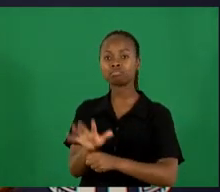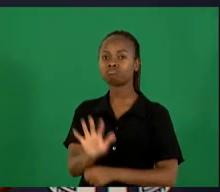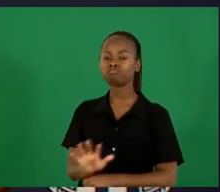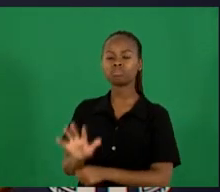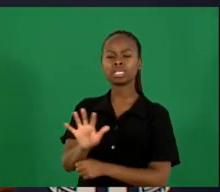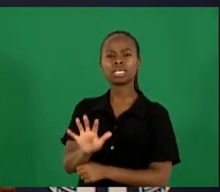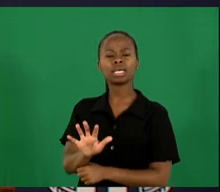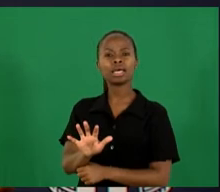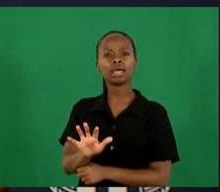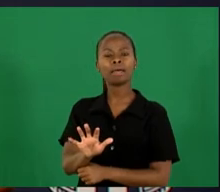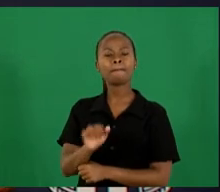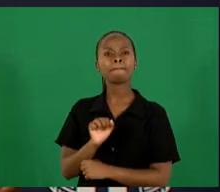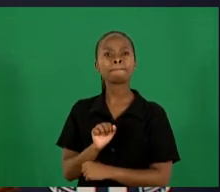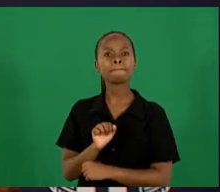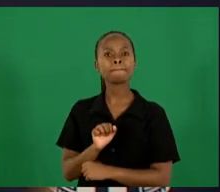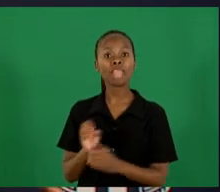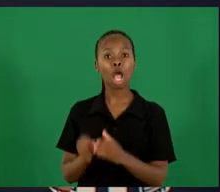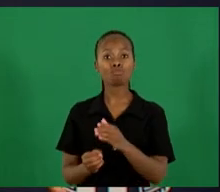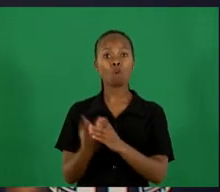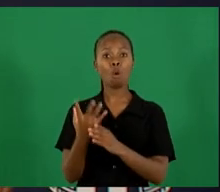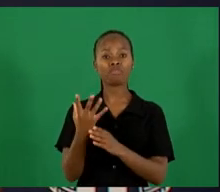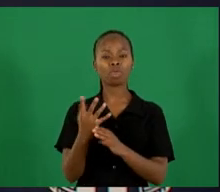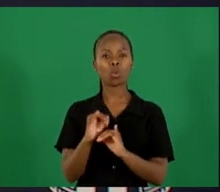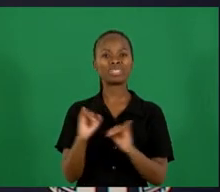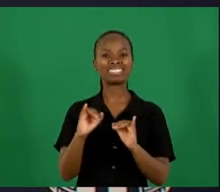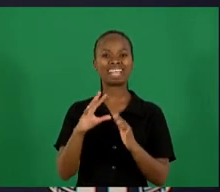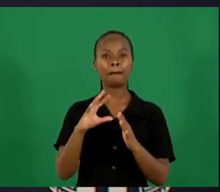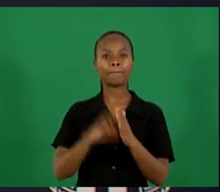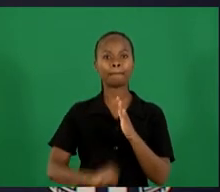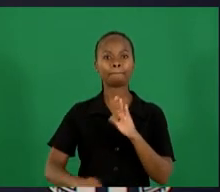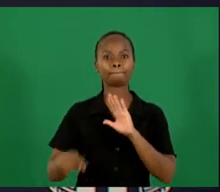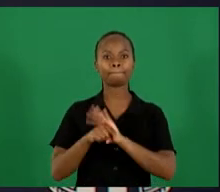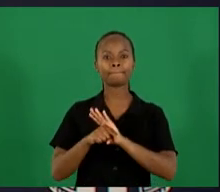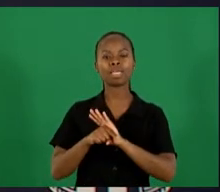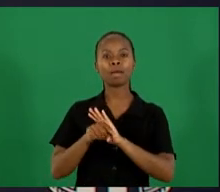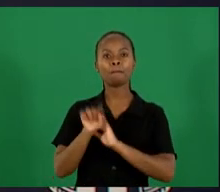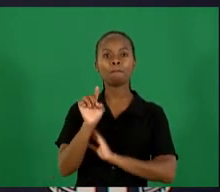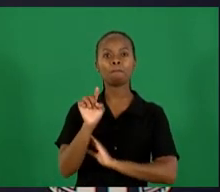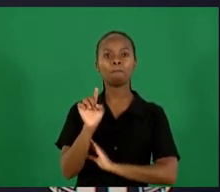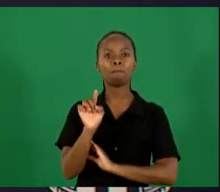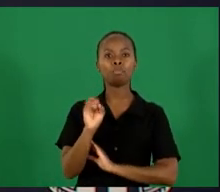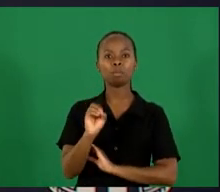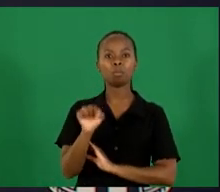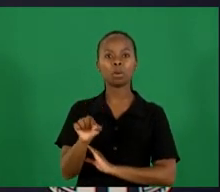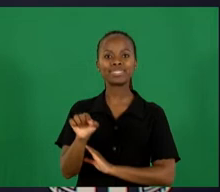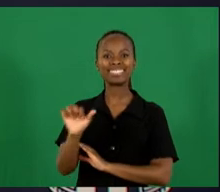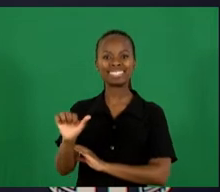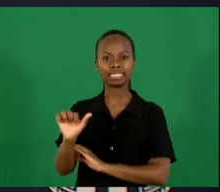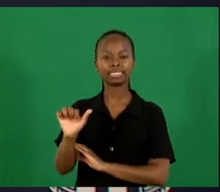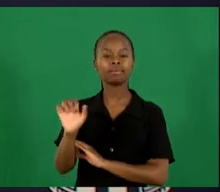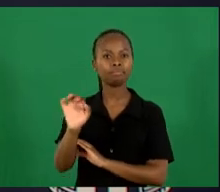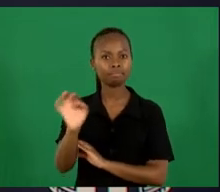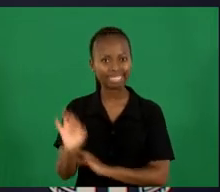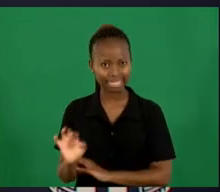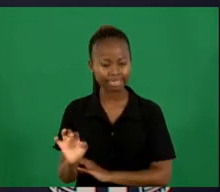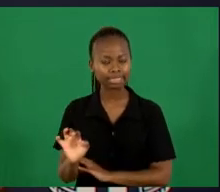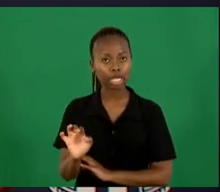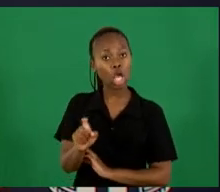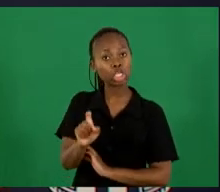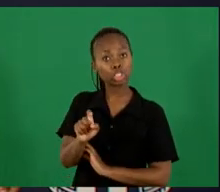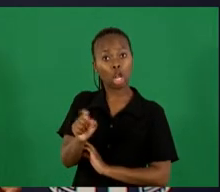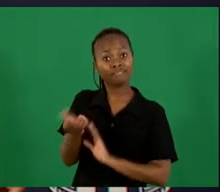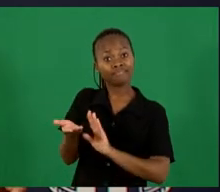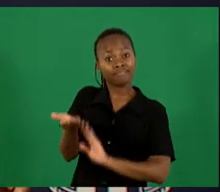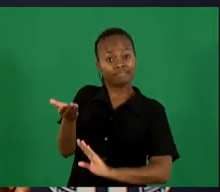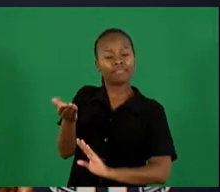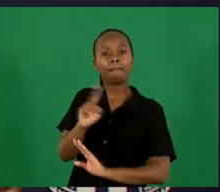of the growth. In other words, growth ended up being 0.6% less than what it would have otherwise had